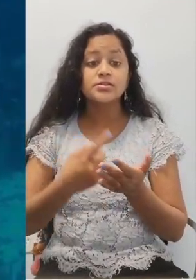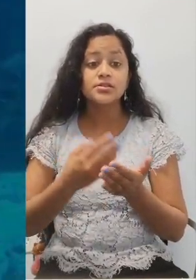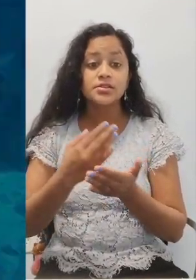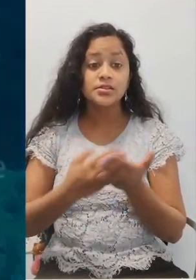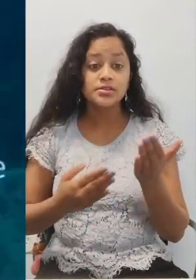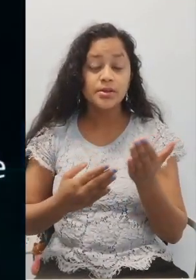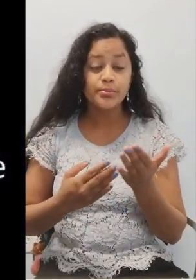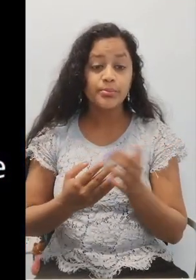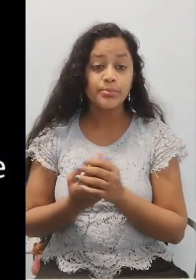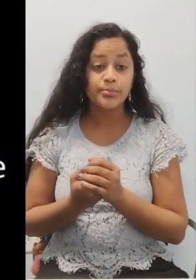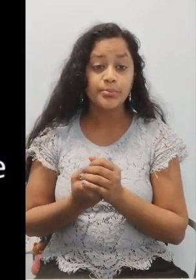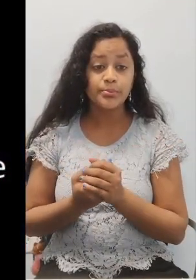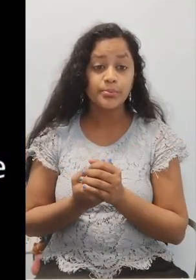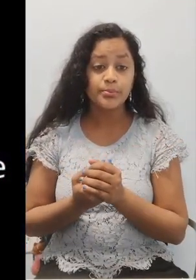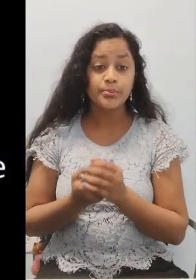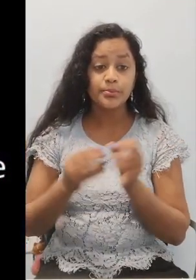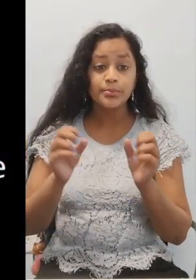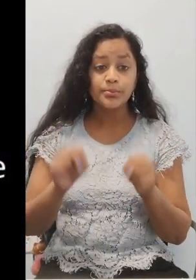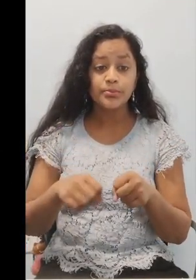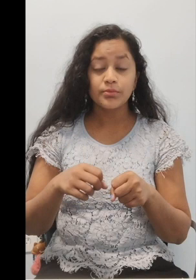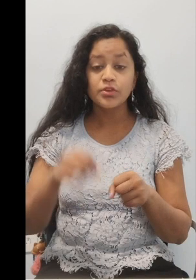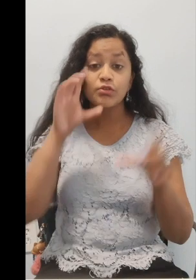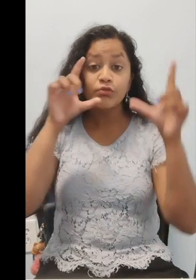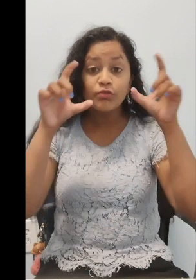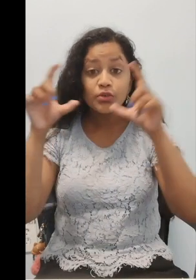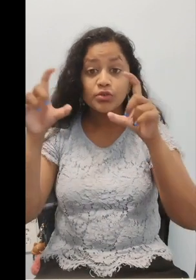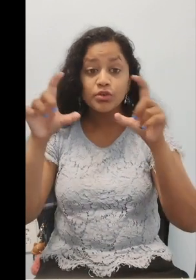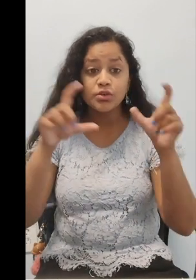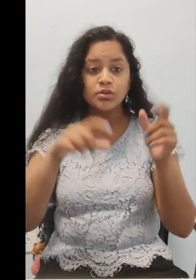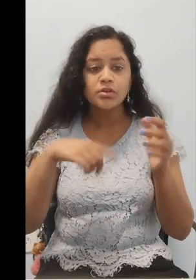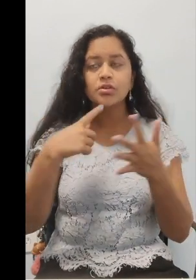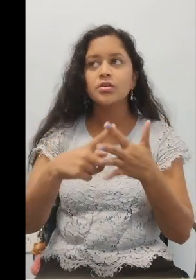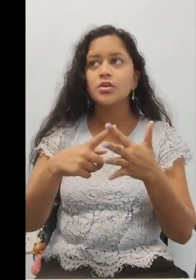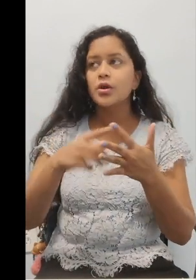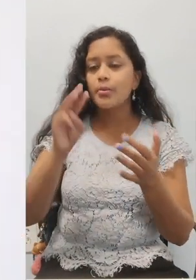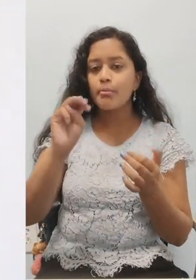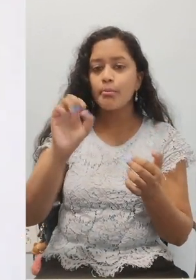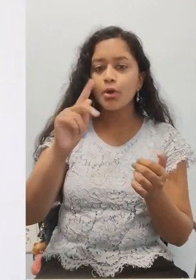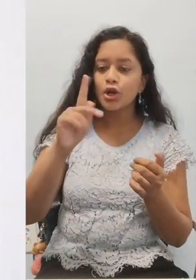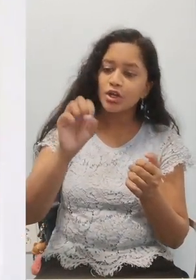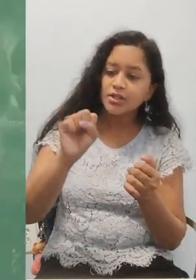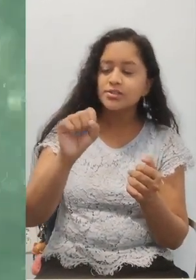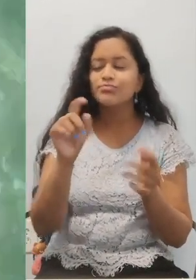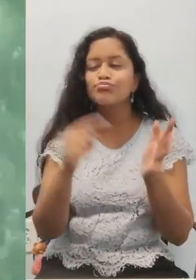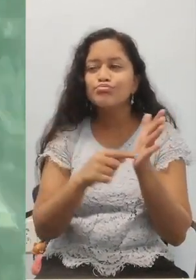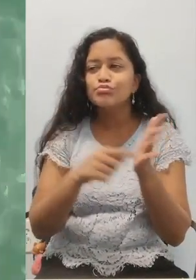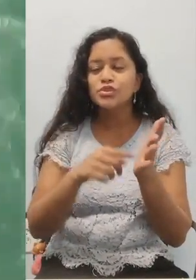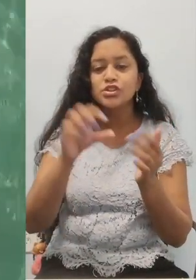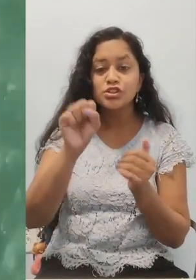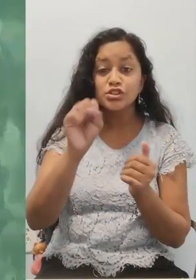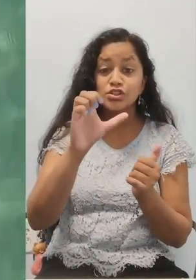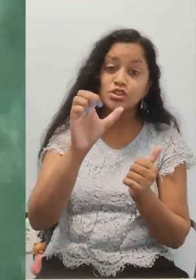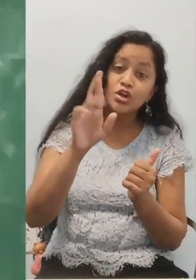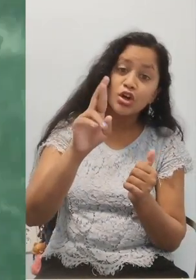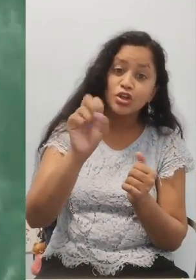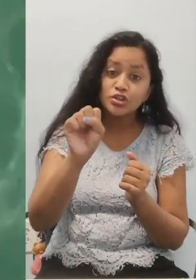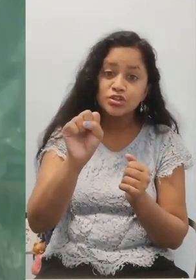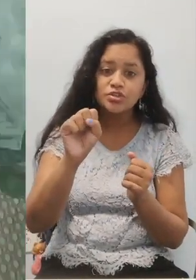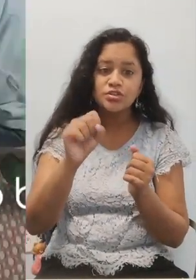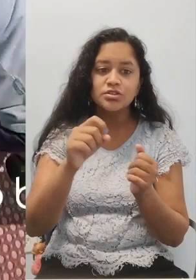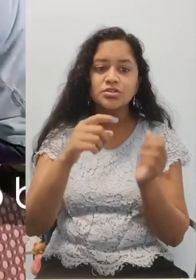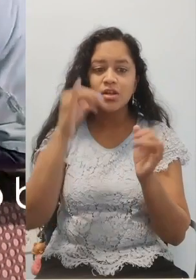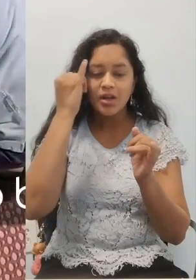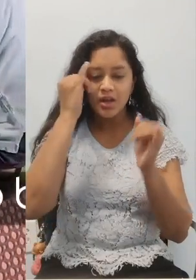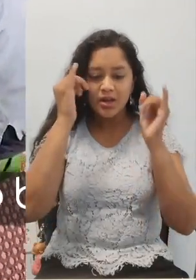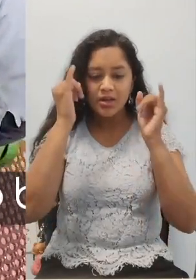in our office. We also track them with acoustic transmitters, acoustic tags, and some of them we